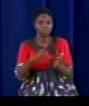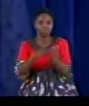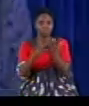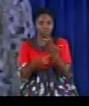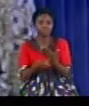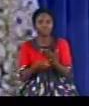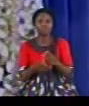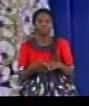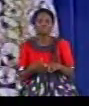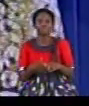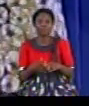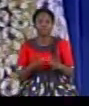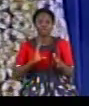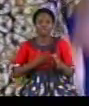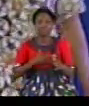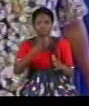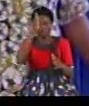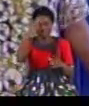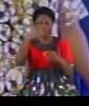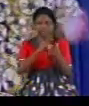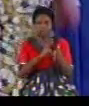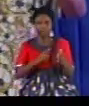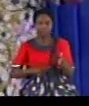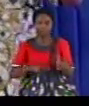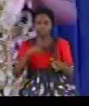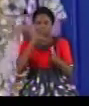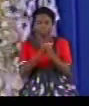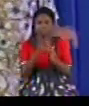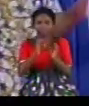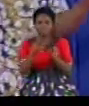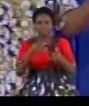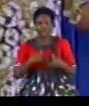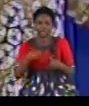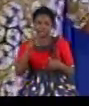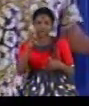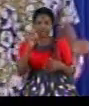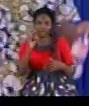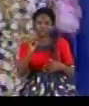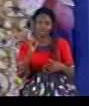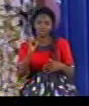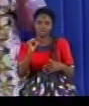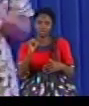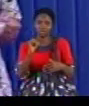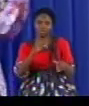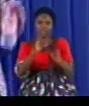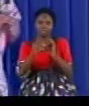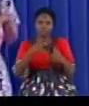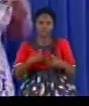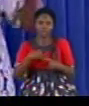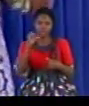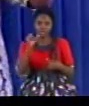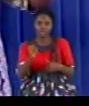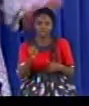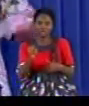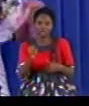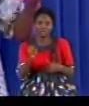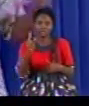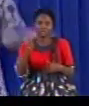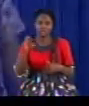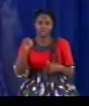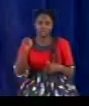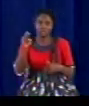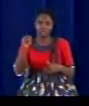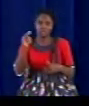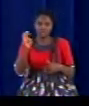that if you have kidney in your stone, you will come out. And before I get home, I can't even reach home because it's difficult for me